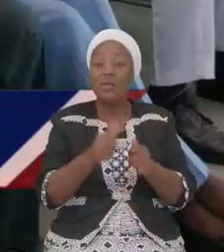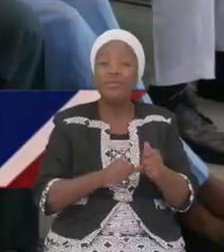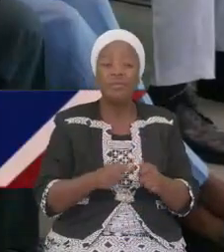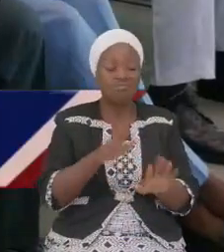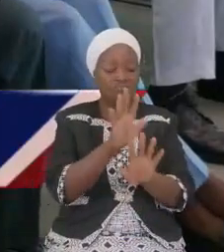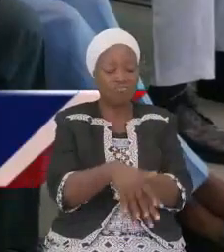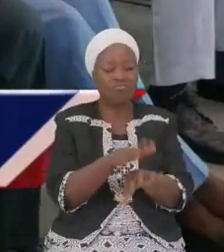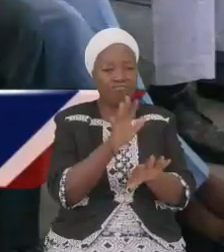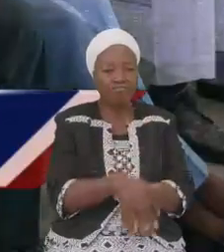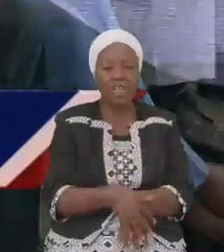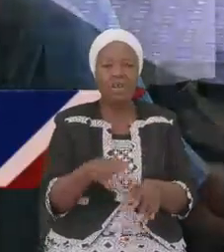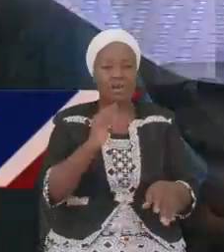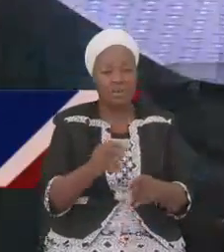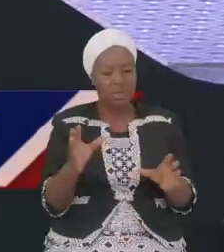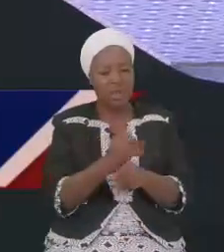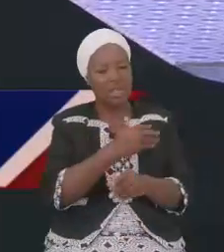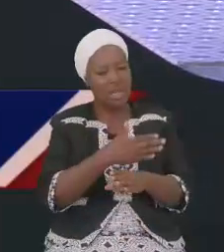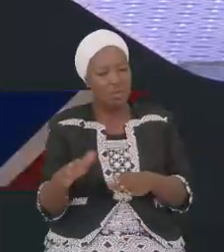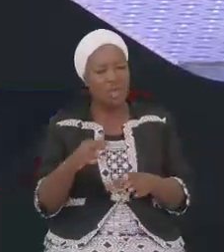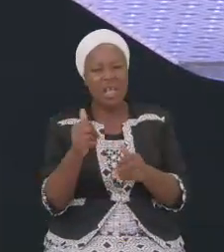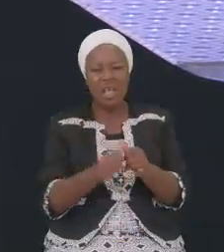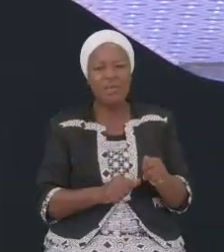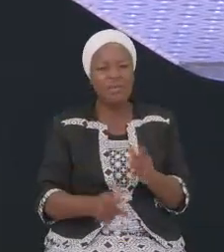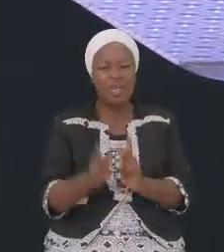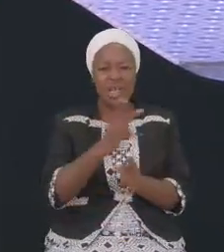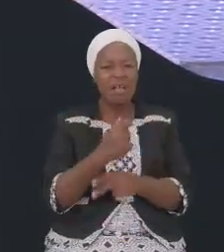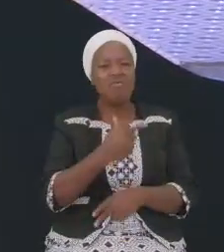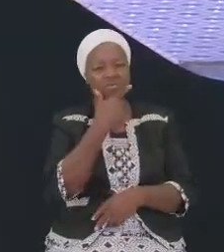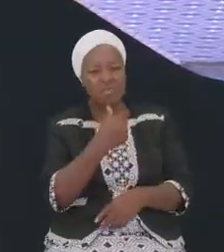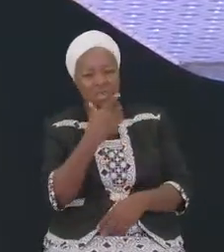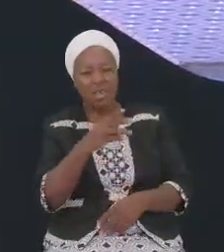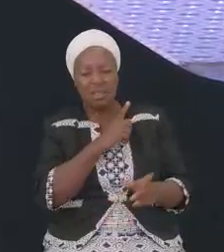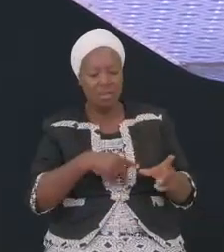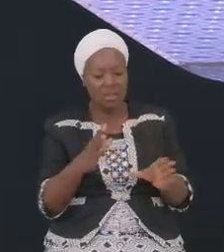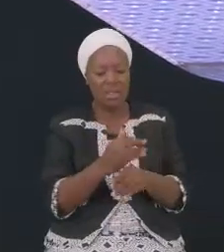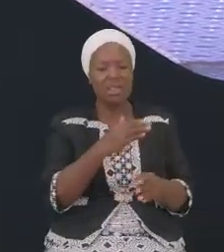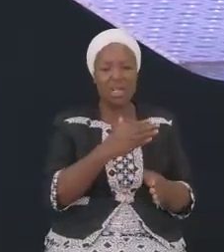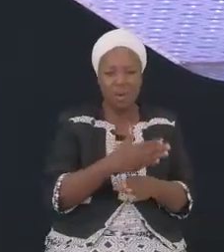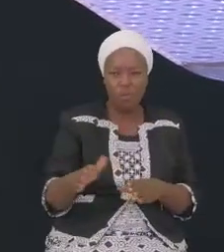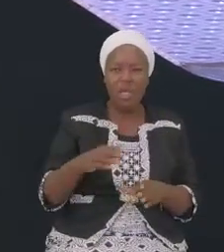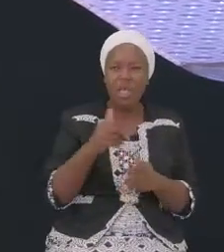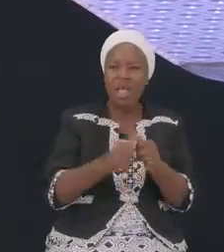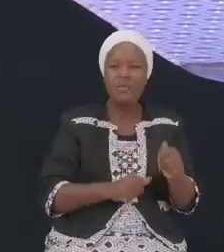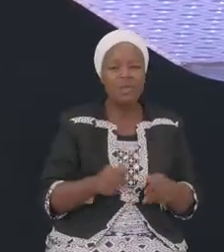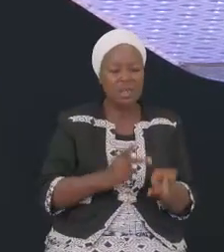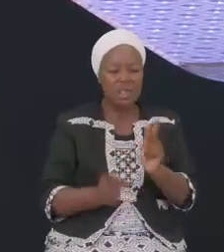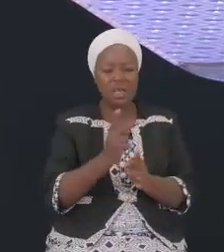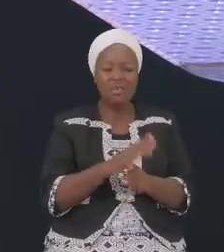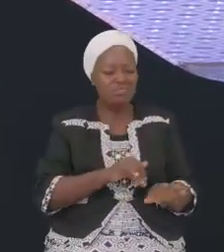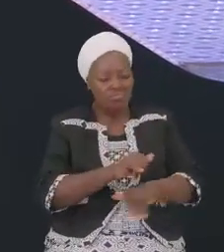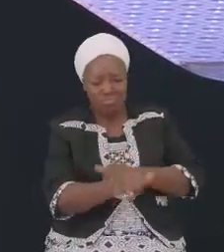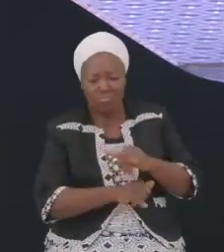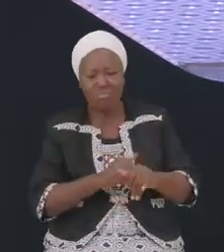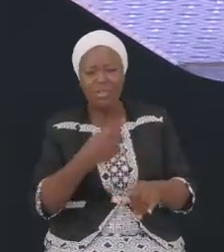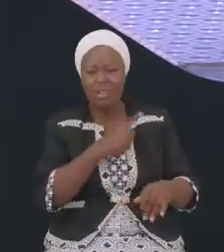hypocrisy, it wipes away. Every kind of pretense, it wipes away. Every kind of deception, it wipes all